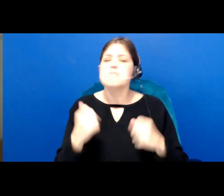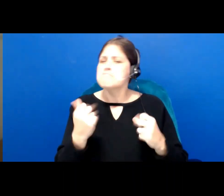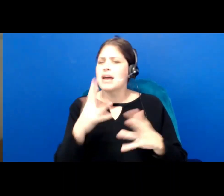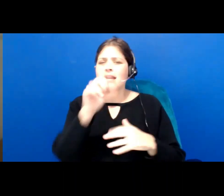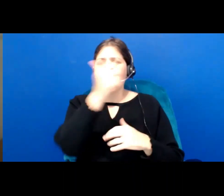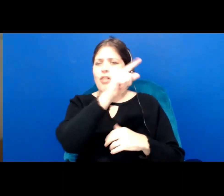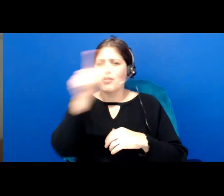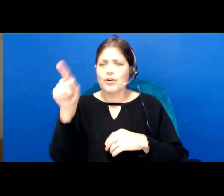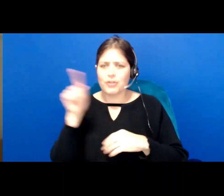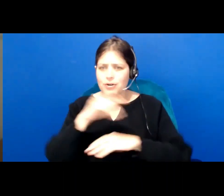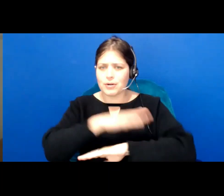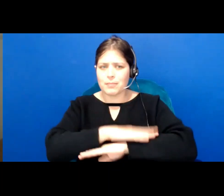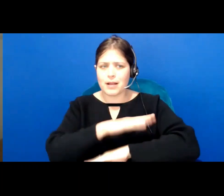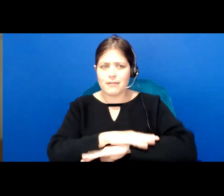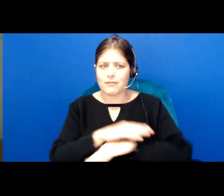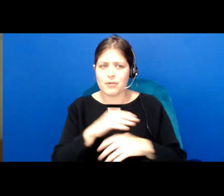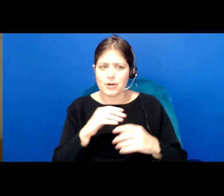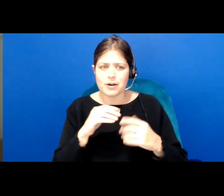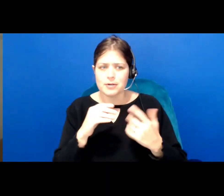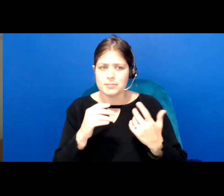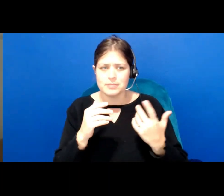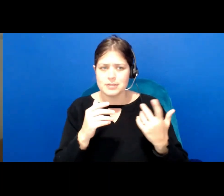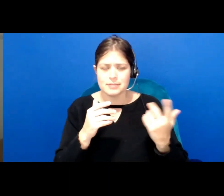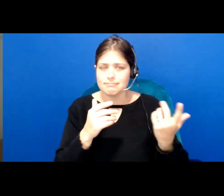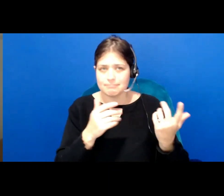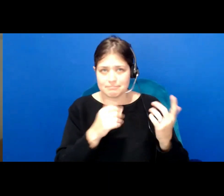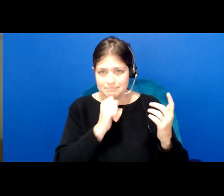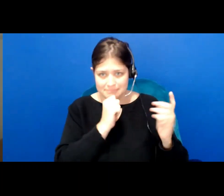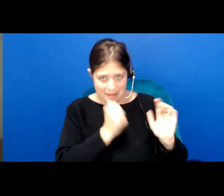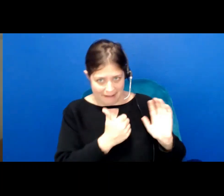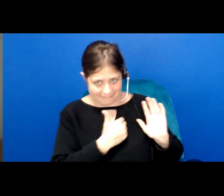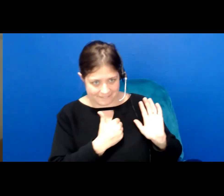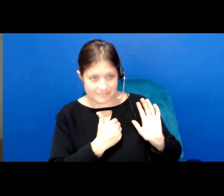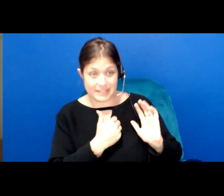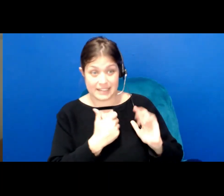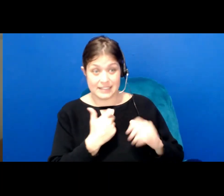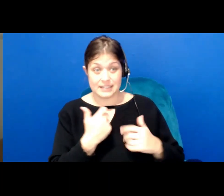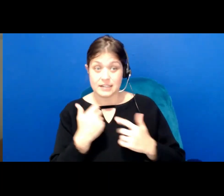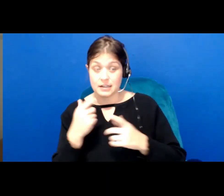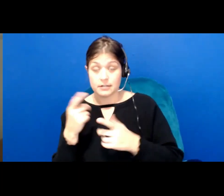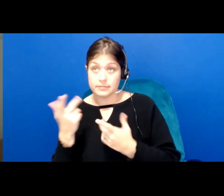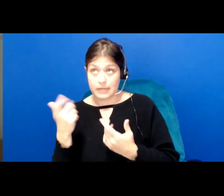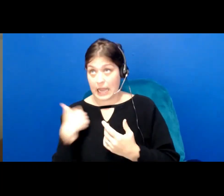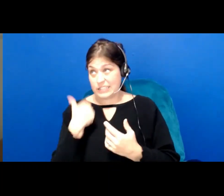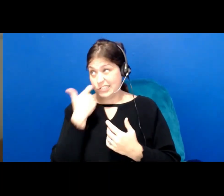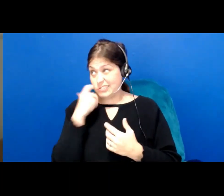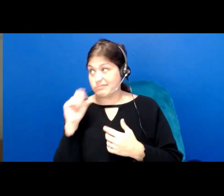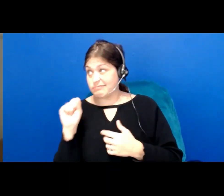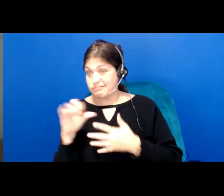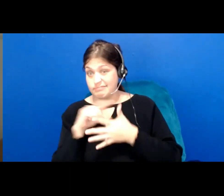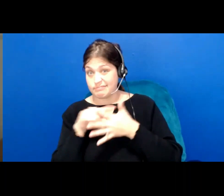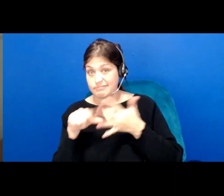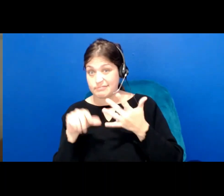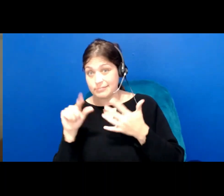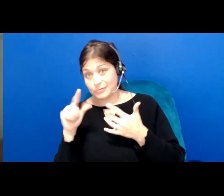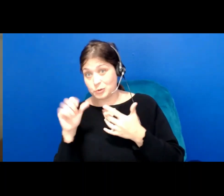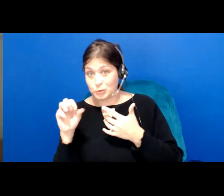platforms, including, without poor mouthing any of them, the ones I've just named, I haven't found. And if someone else has, they should let me